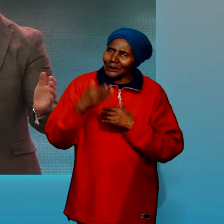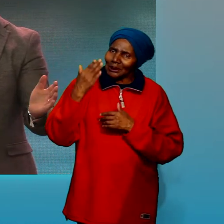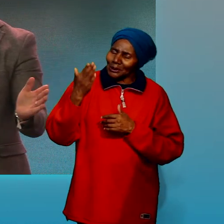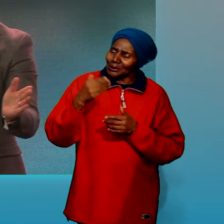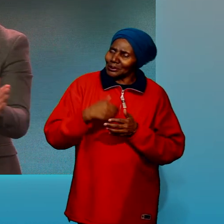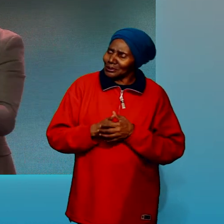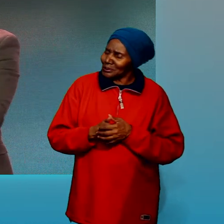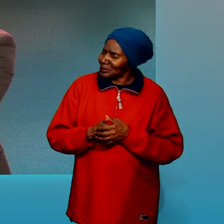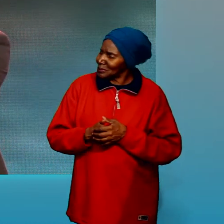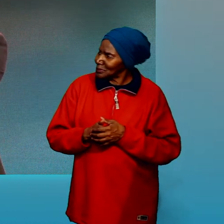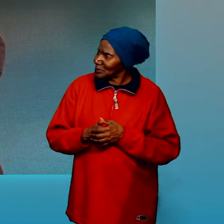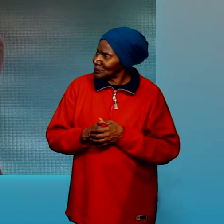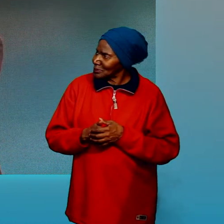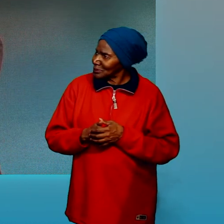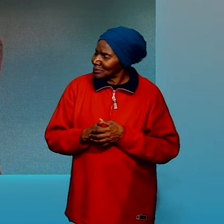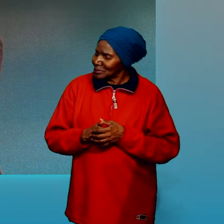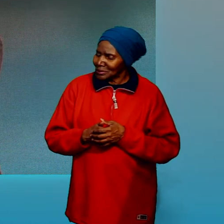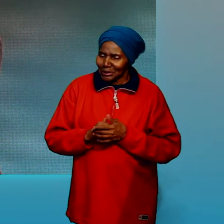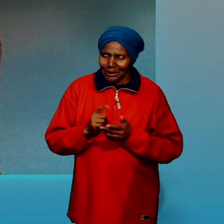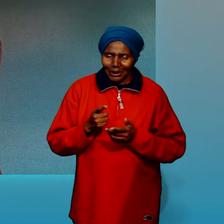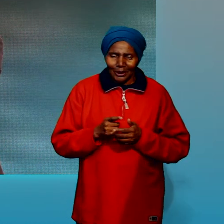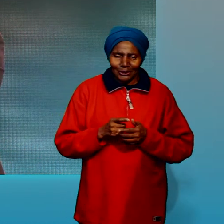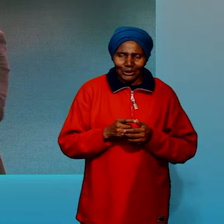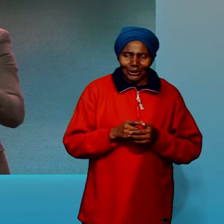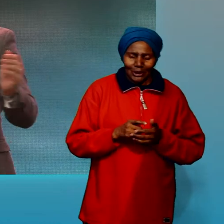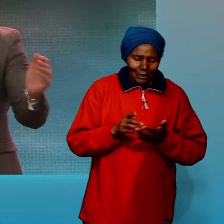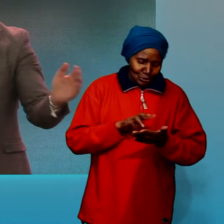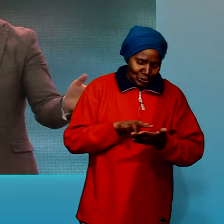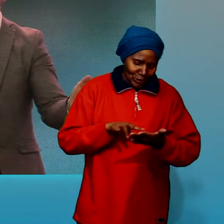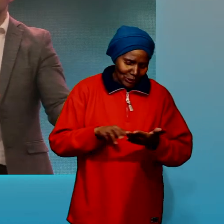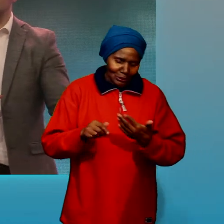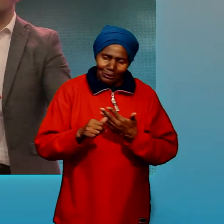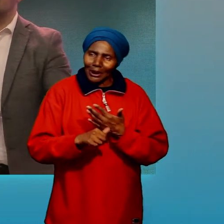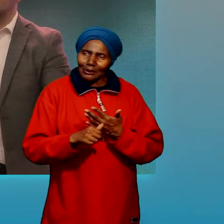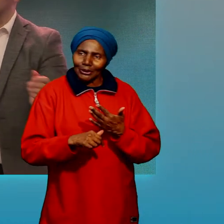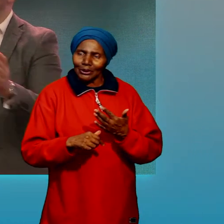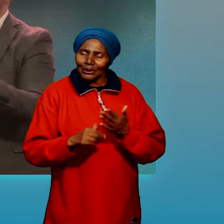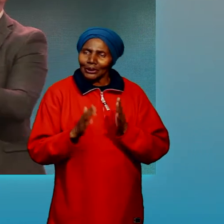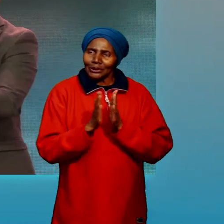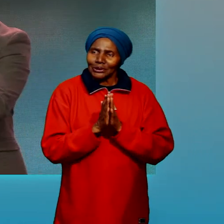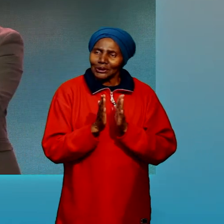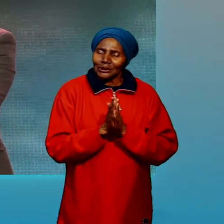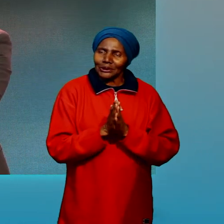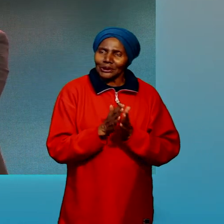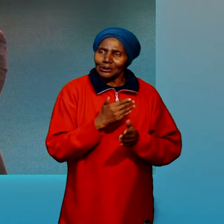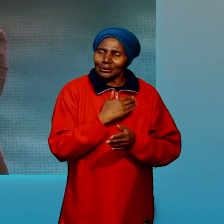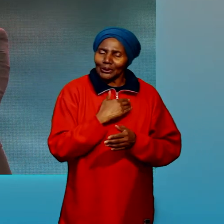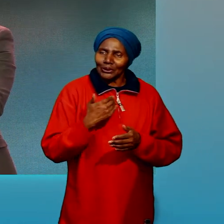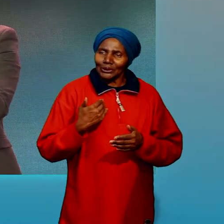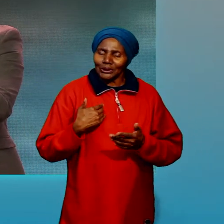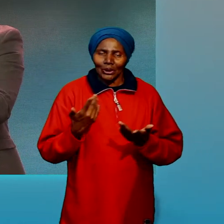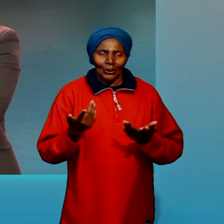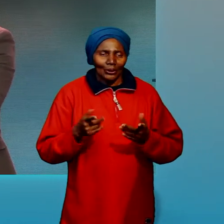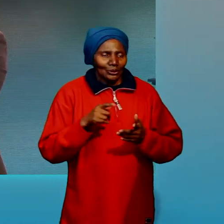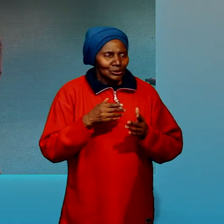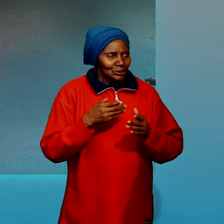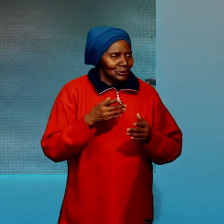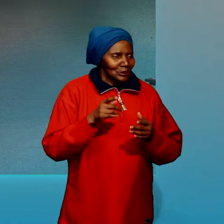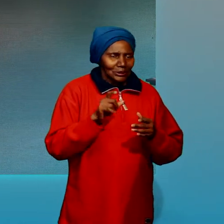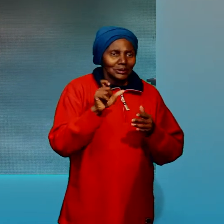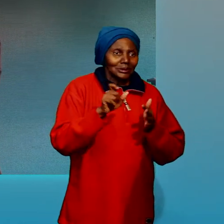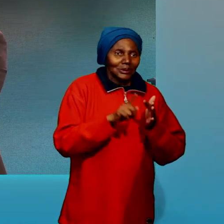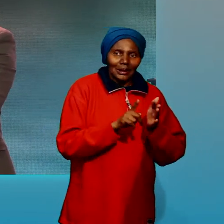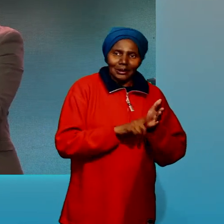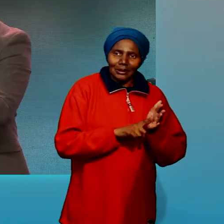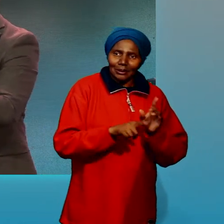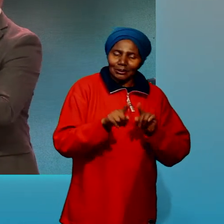You can't have a fleeting visit on a Sunday afternoon or a Sunday morning or at your cell meeting. If you're abiding somewhere,